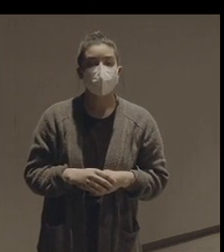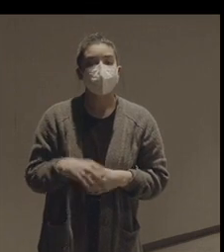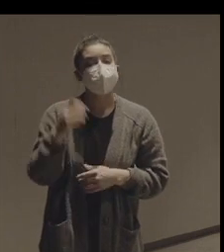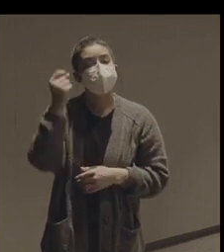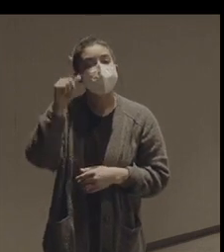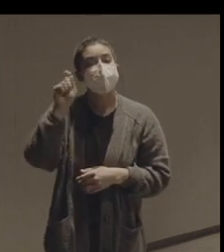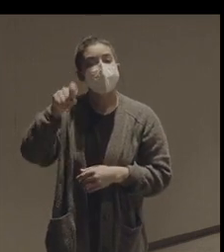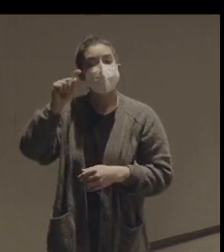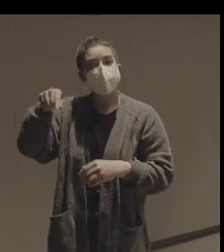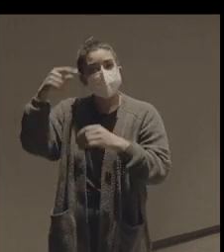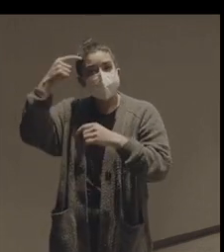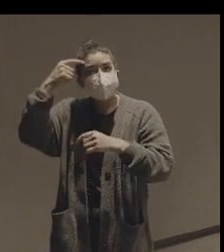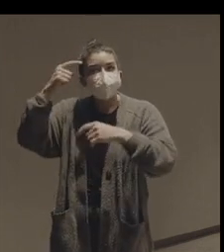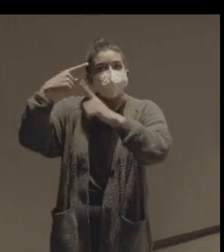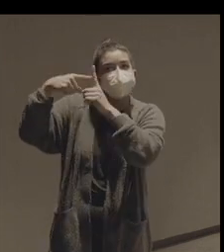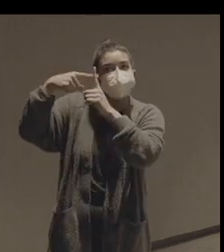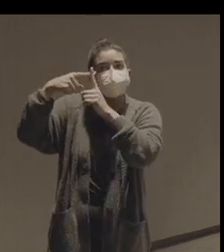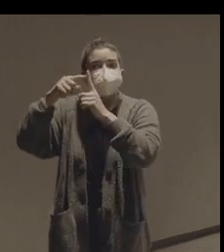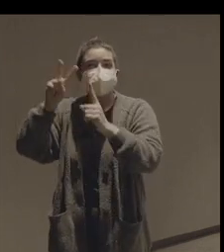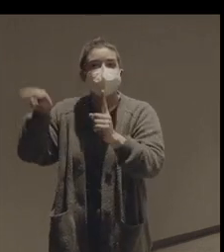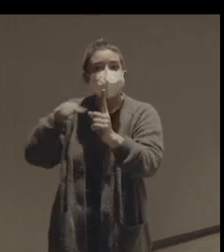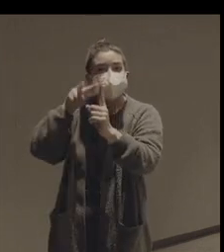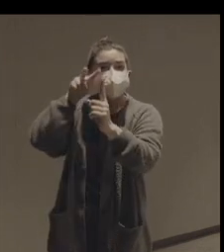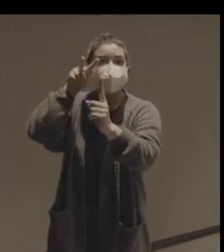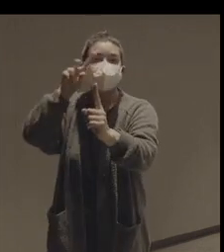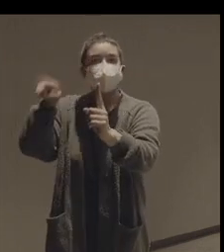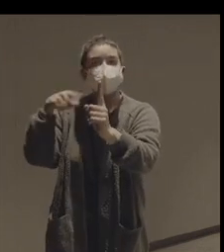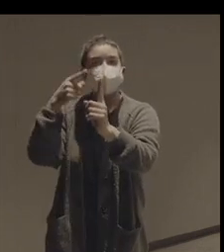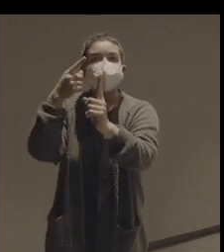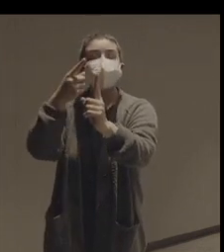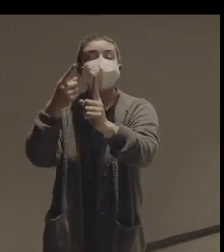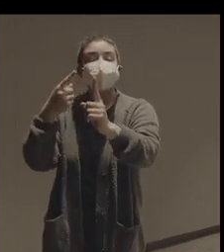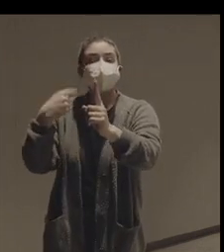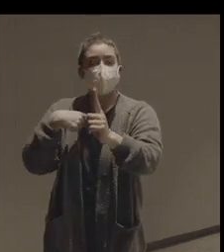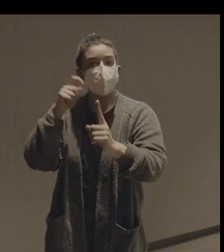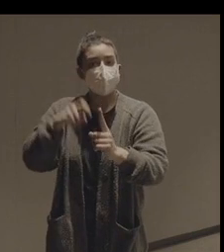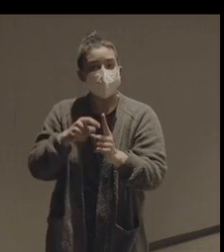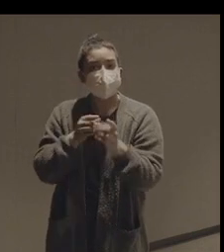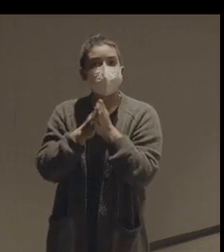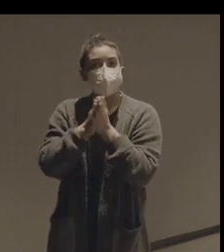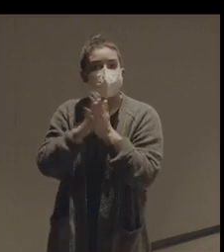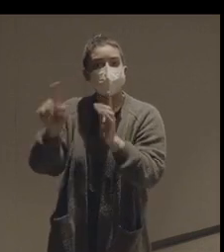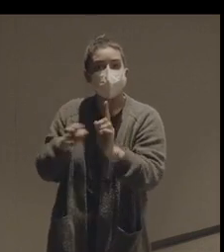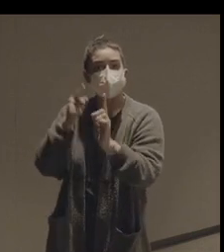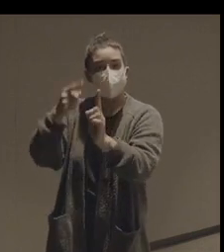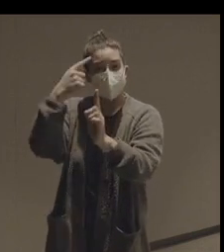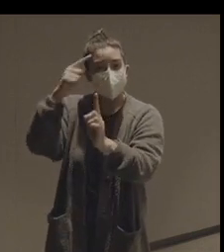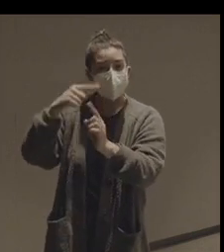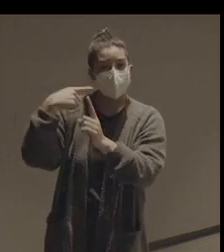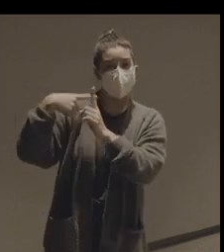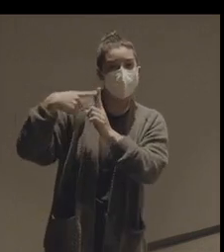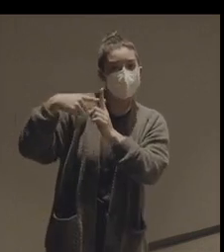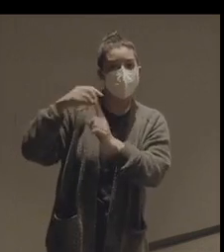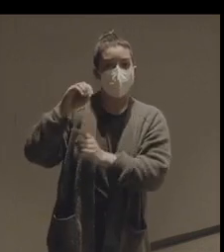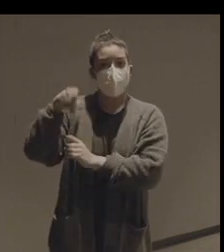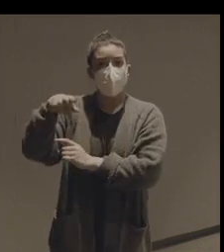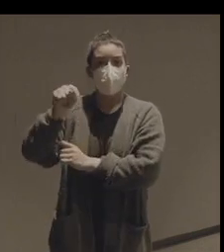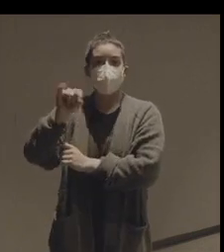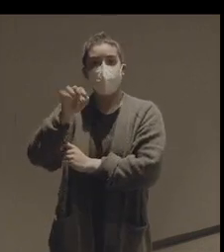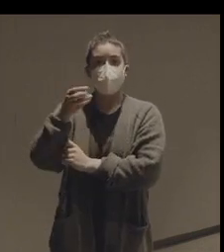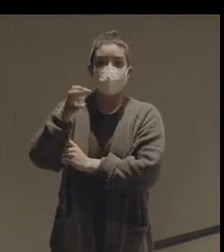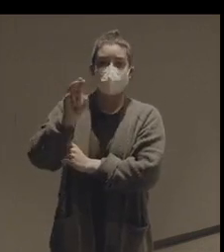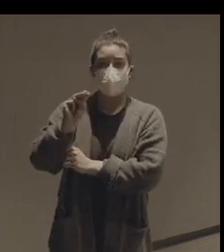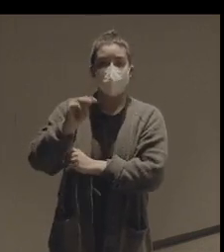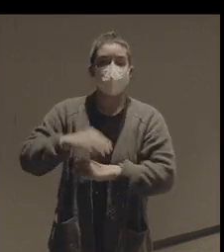locations, but we do know they exist for optimism, for Pashgian's work, and for consciousness. California was becoming,